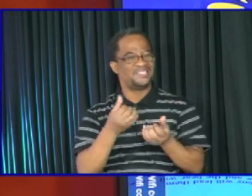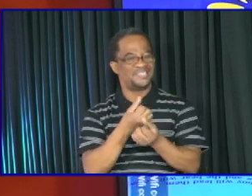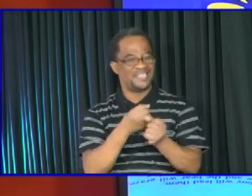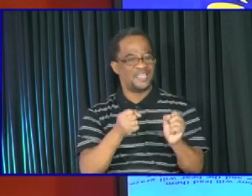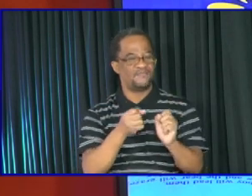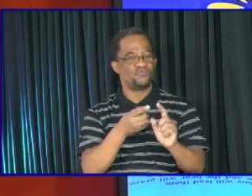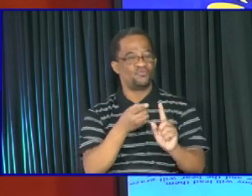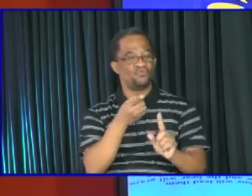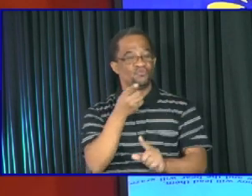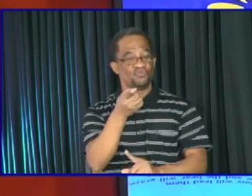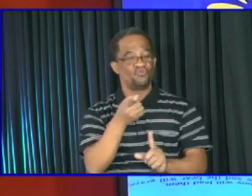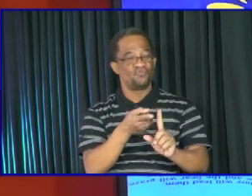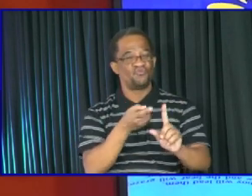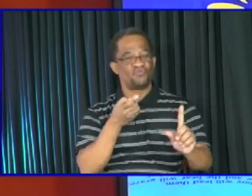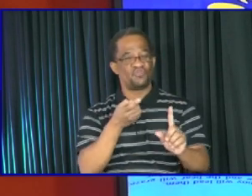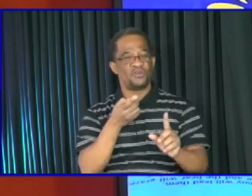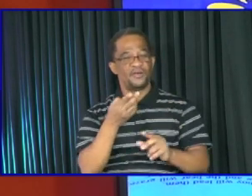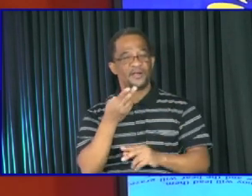hell.